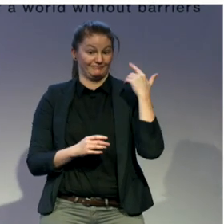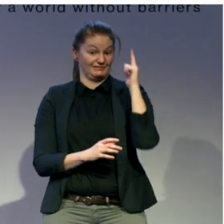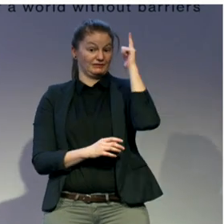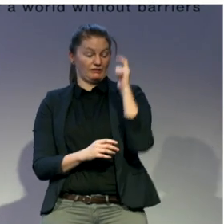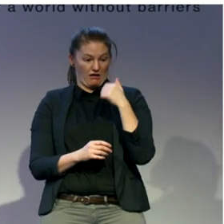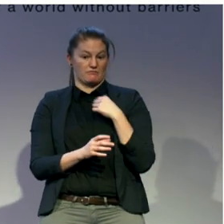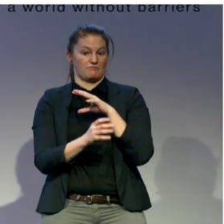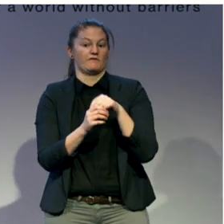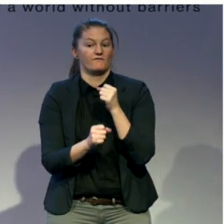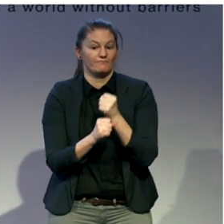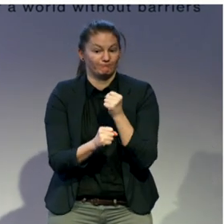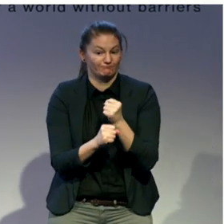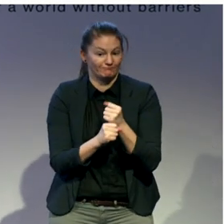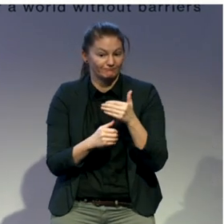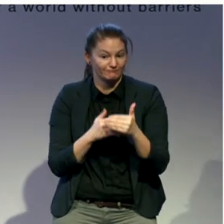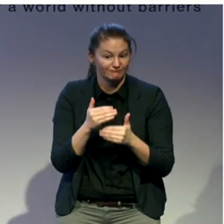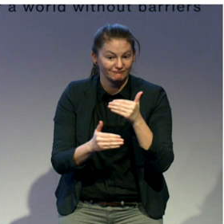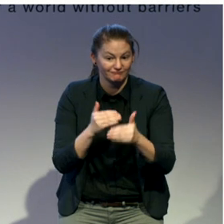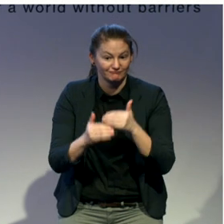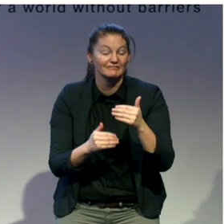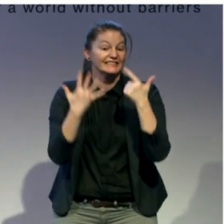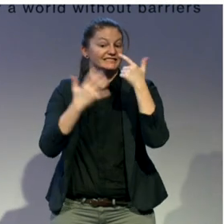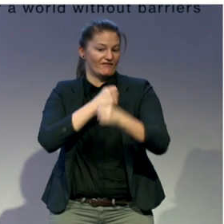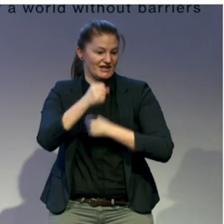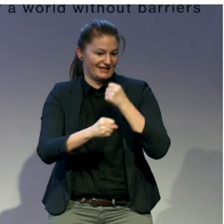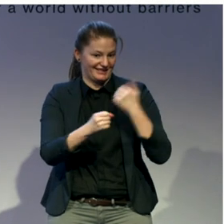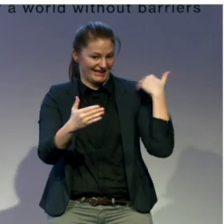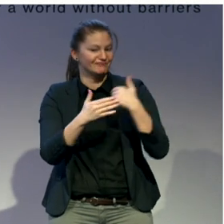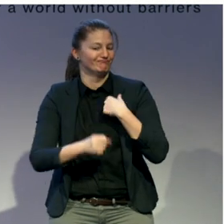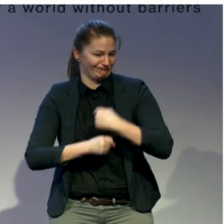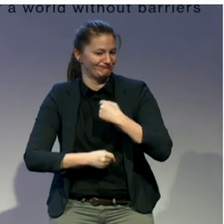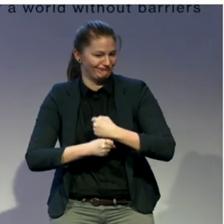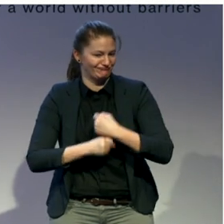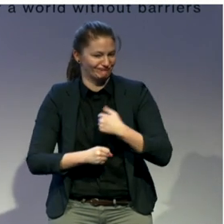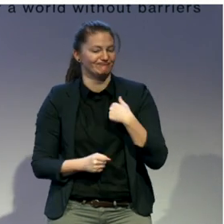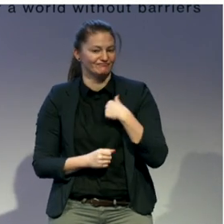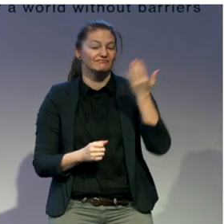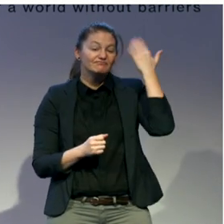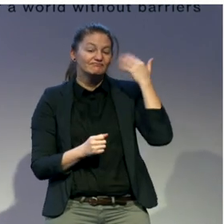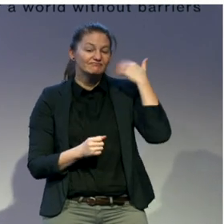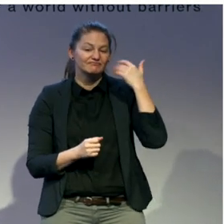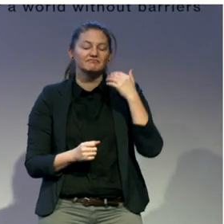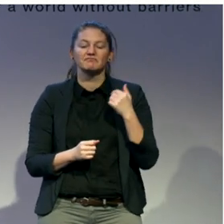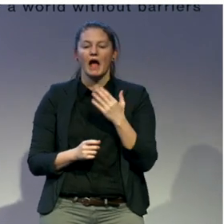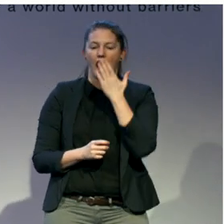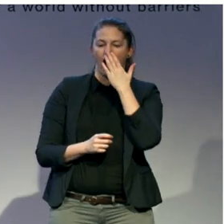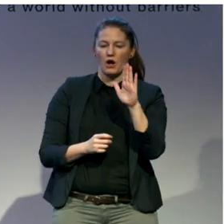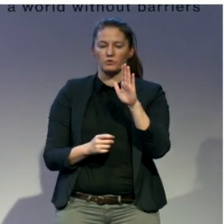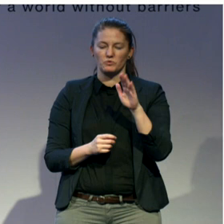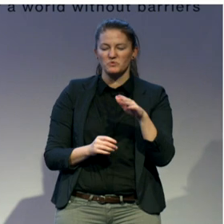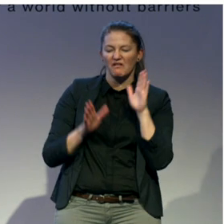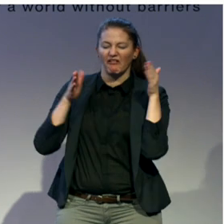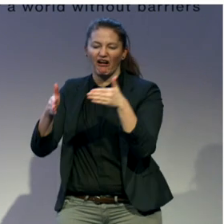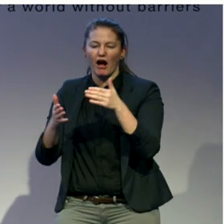was focused in the recovery process in mental health system that didn't always reveal the actual needs of the